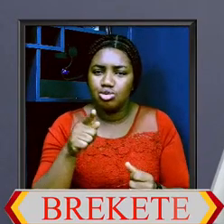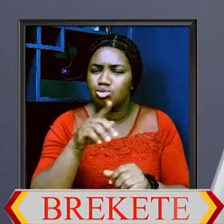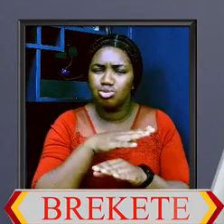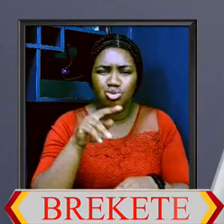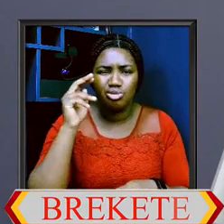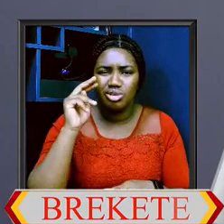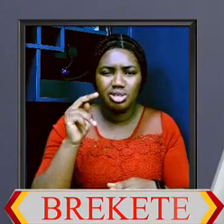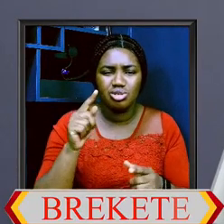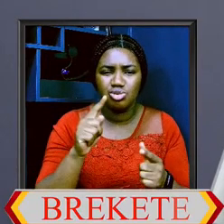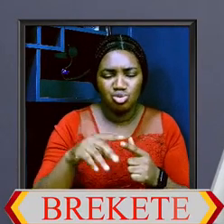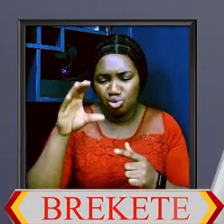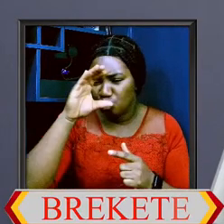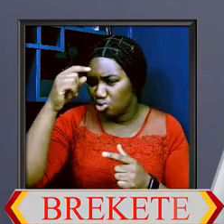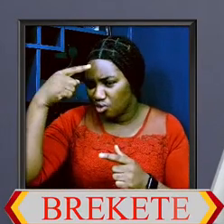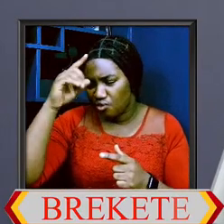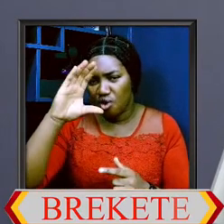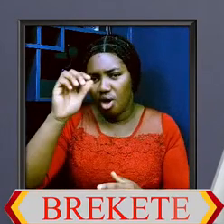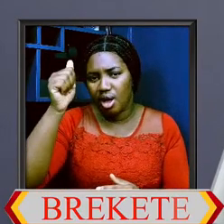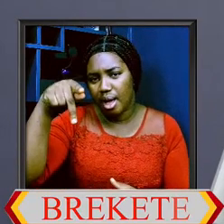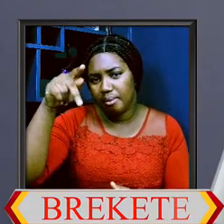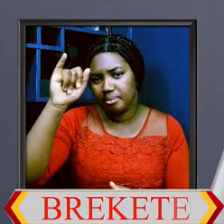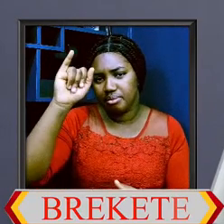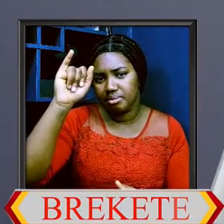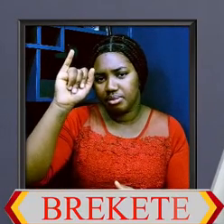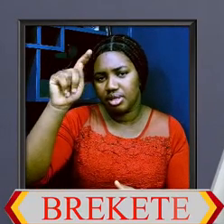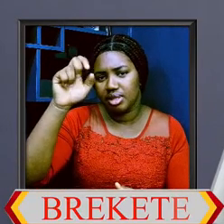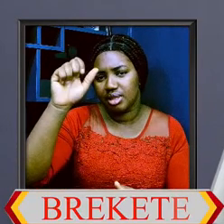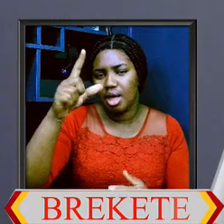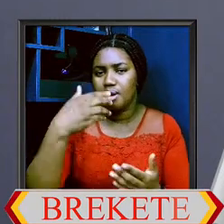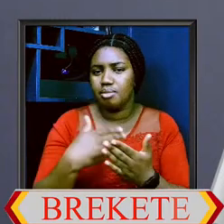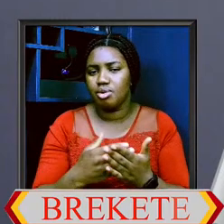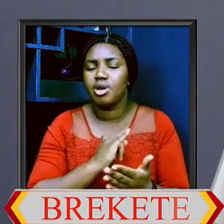don't need to look for Capital I'll give you